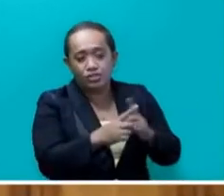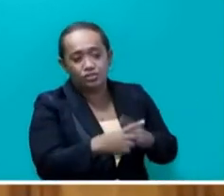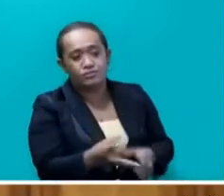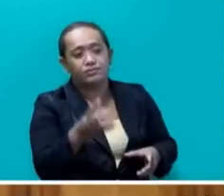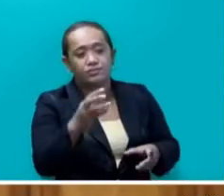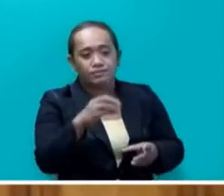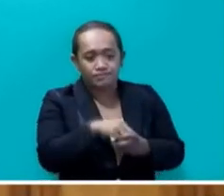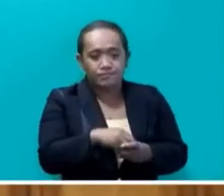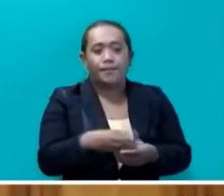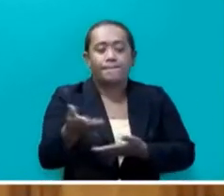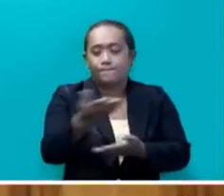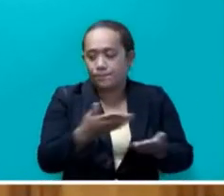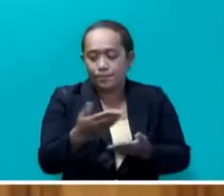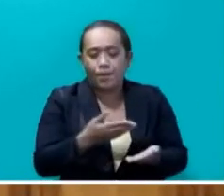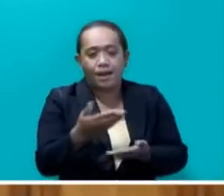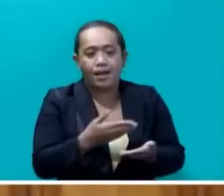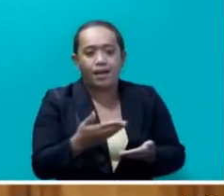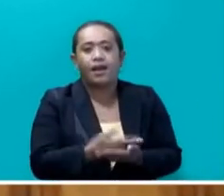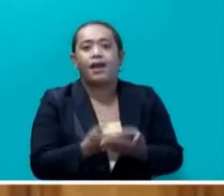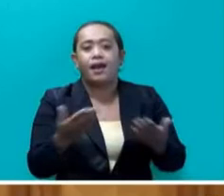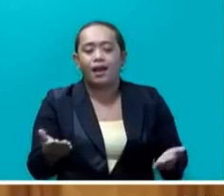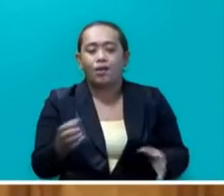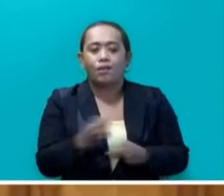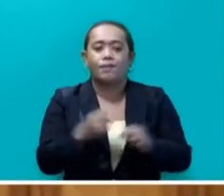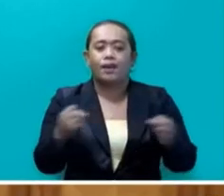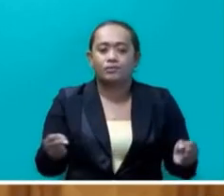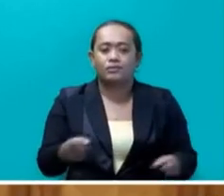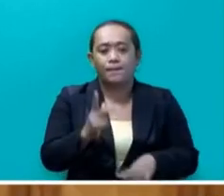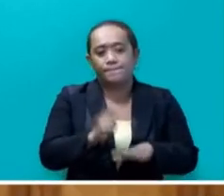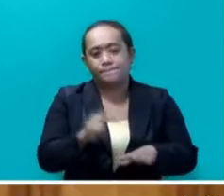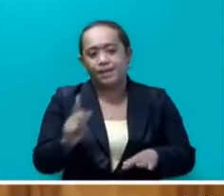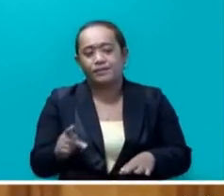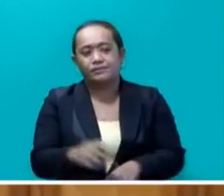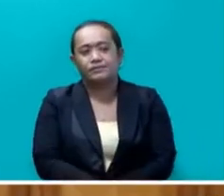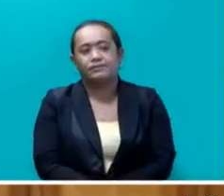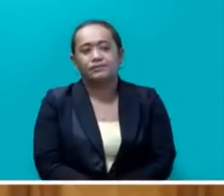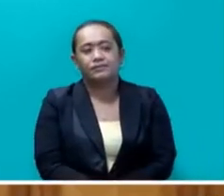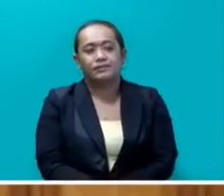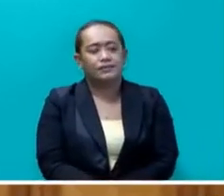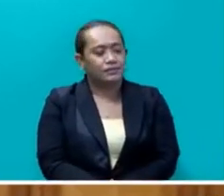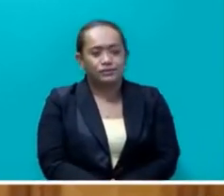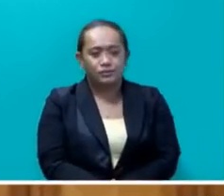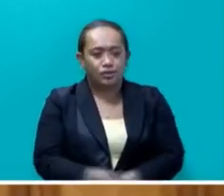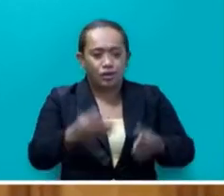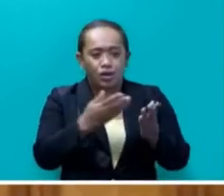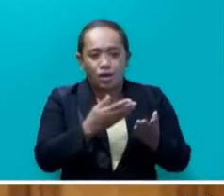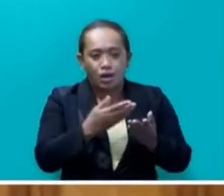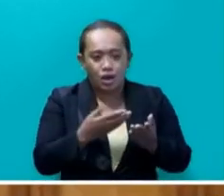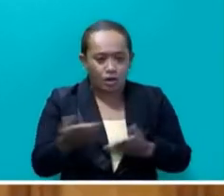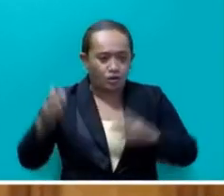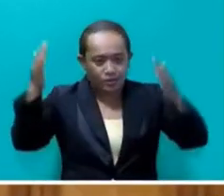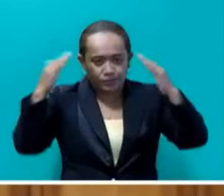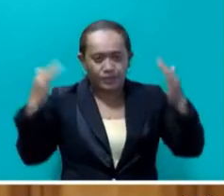dialogue within the powers that be within Parliament, Honorable Speaker. So, Honorable Speaker, we